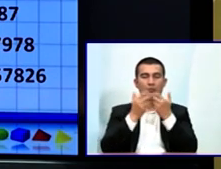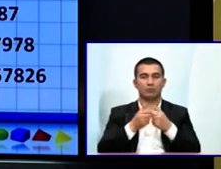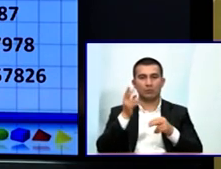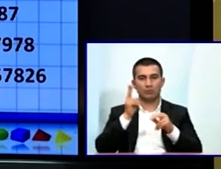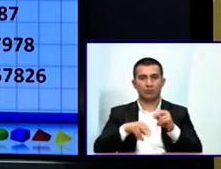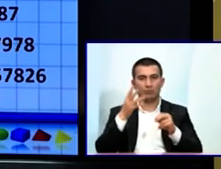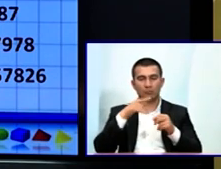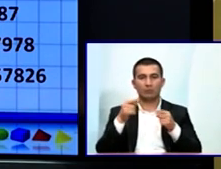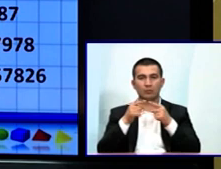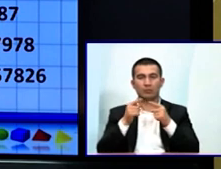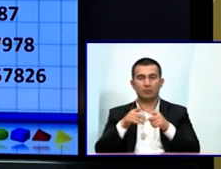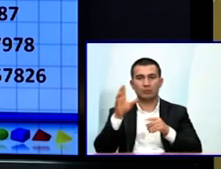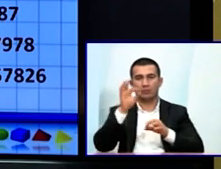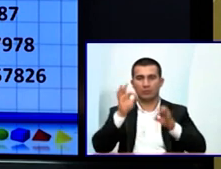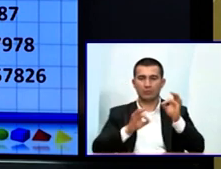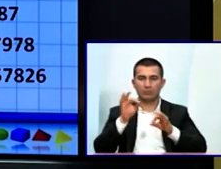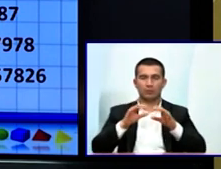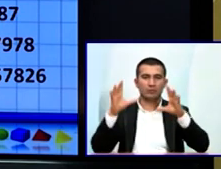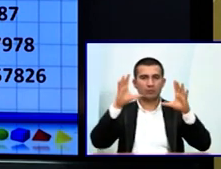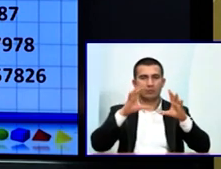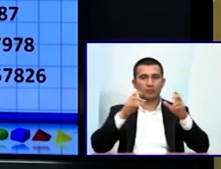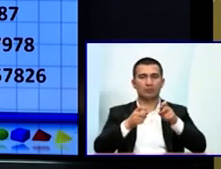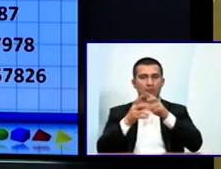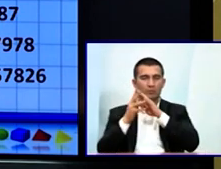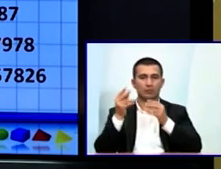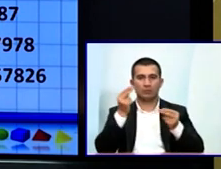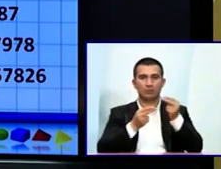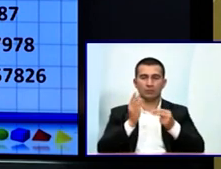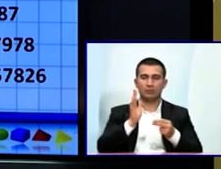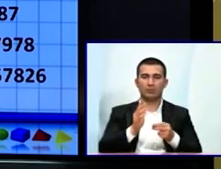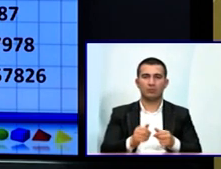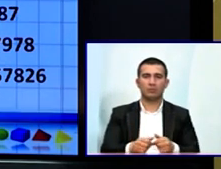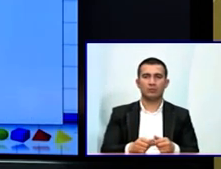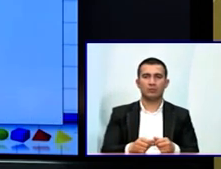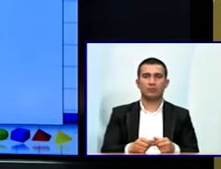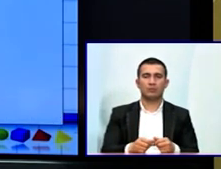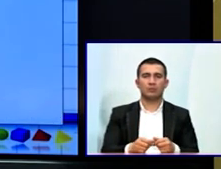Hisoblaganlarimizdan burchaklarni chizib, doiraviy diagrammani chizamiz.